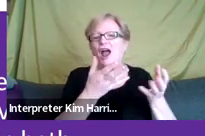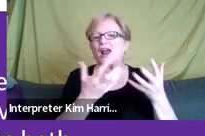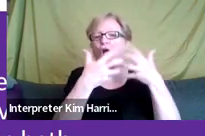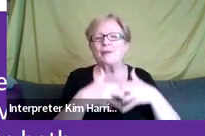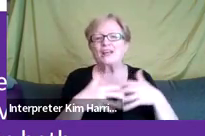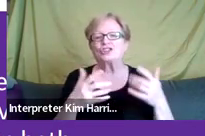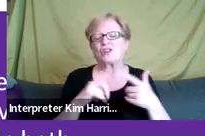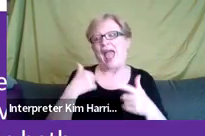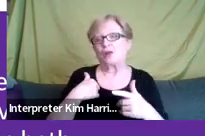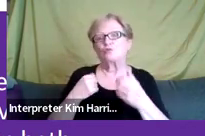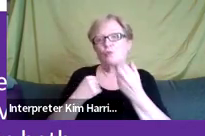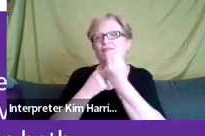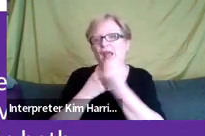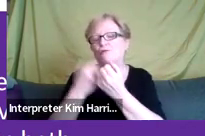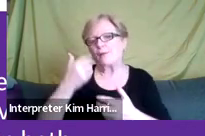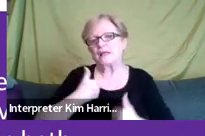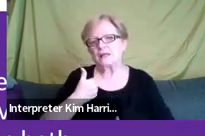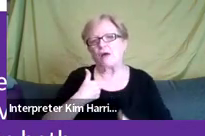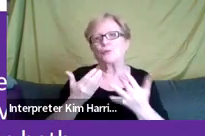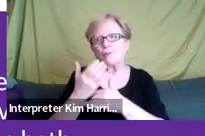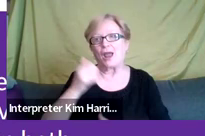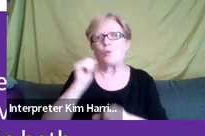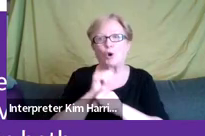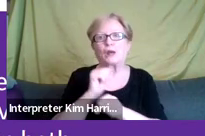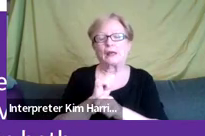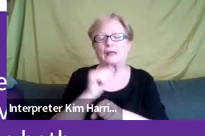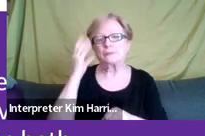lot throughout my work experience.